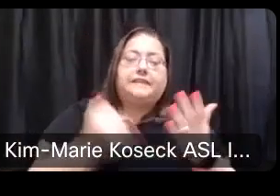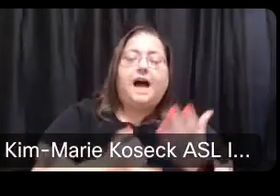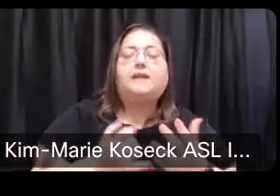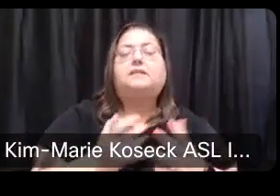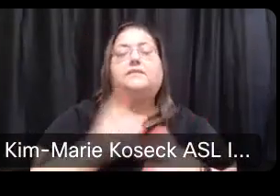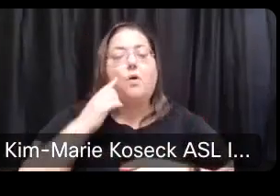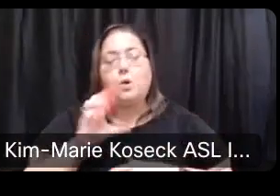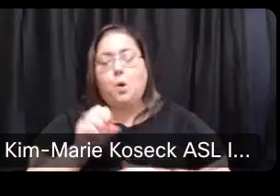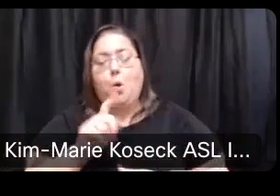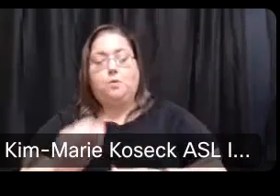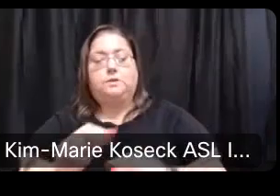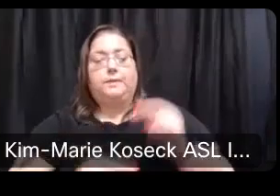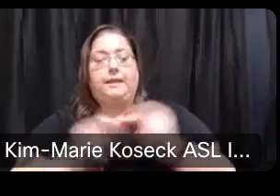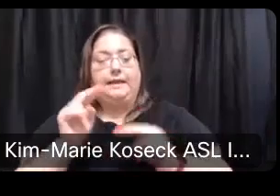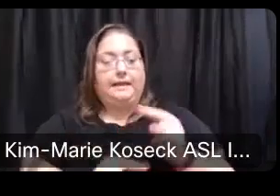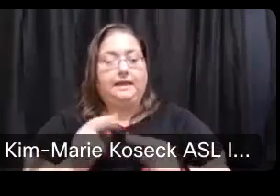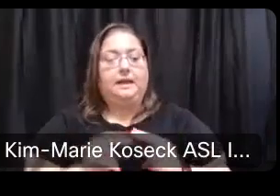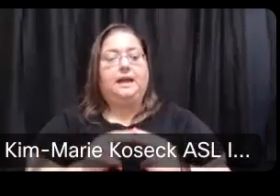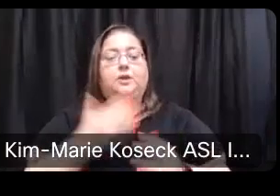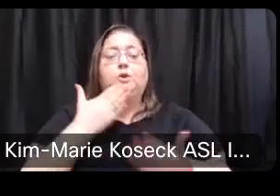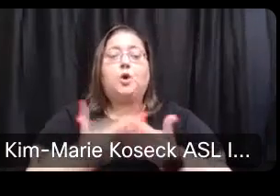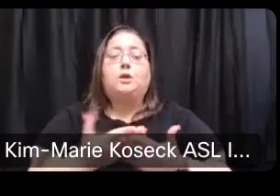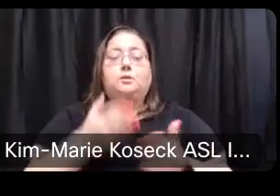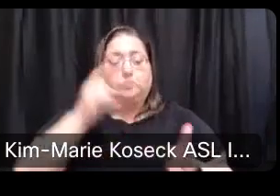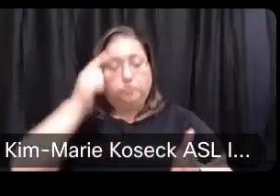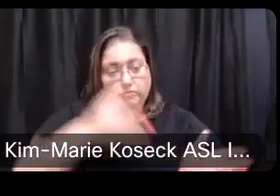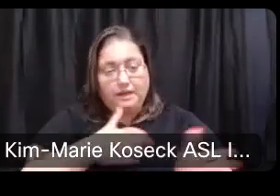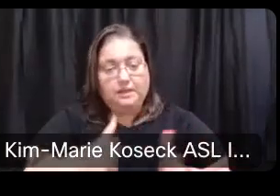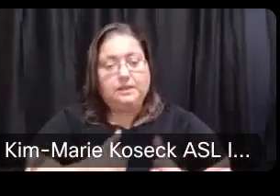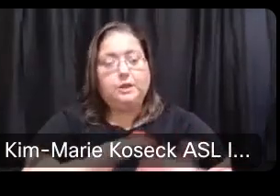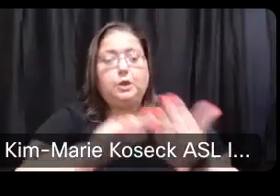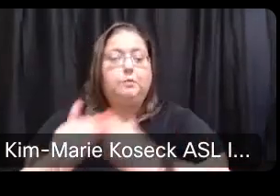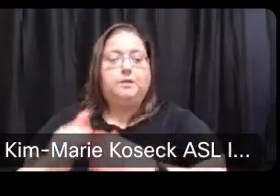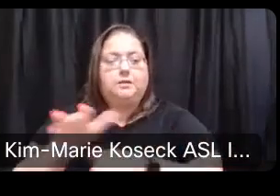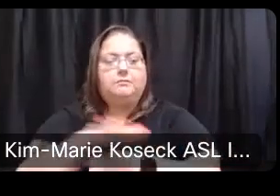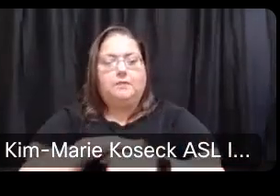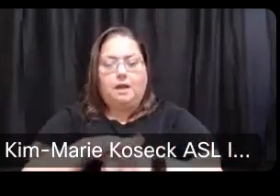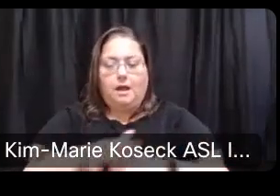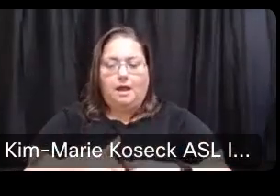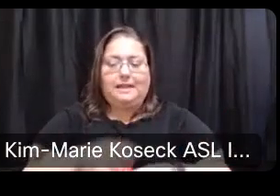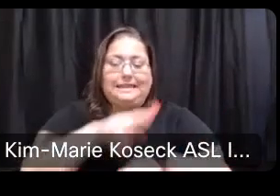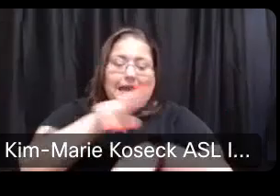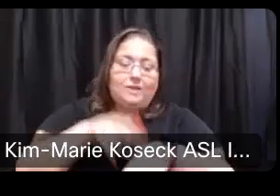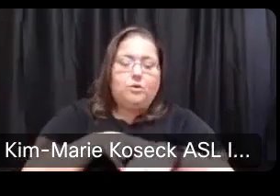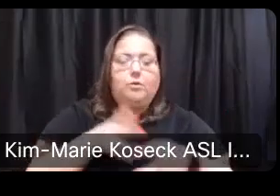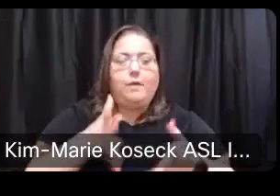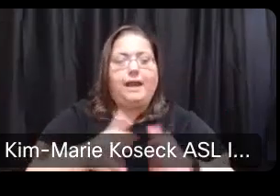into rebuilding and adaptive strategies, helping communities leverage their natural surroundings in a sustainable manner.